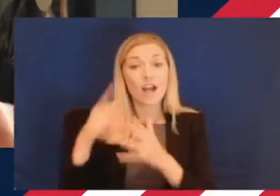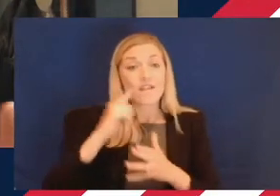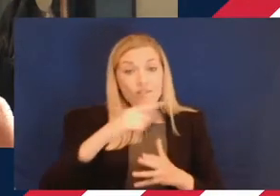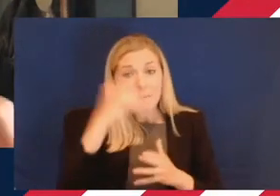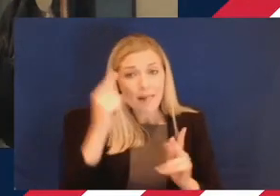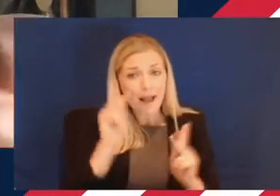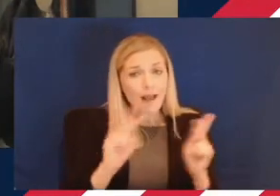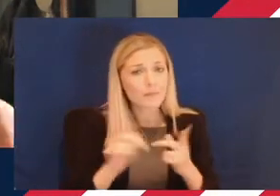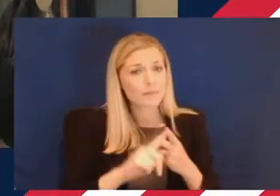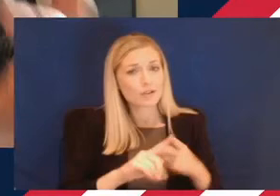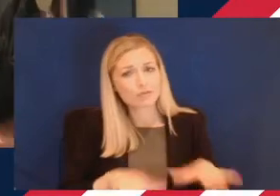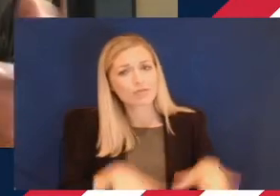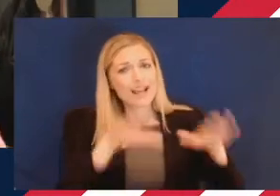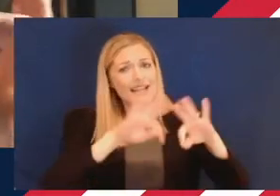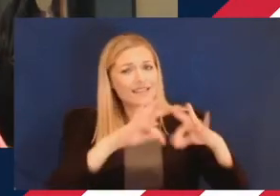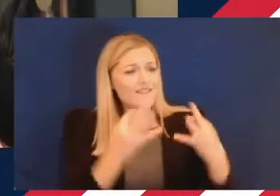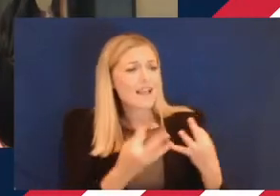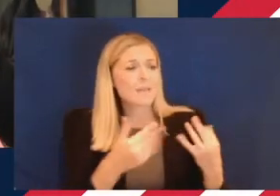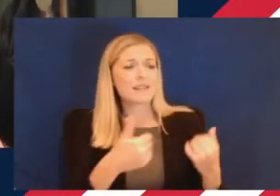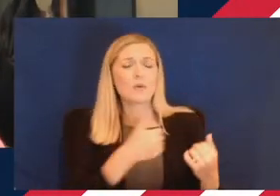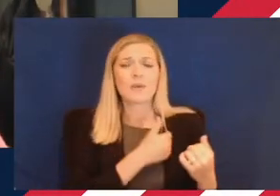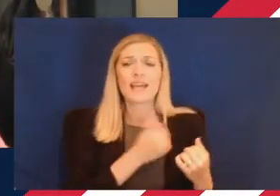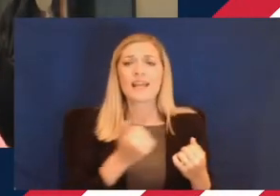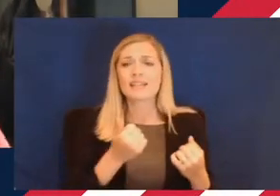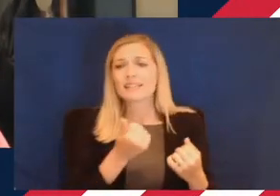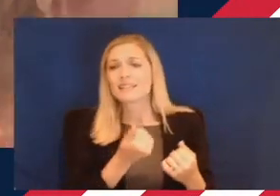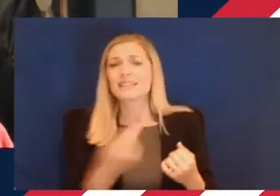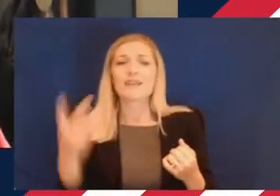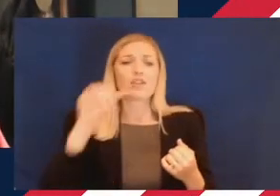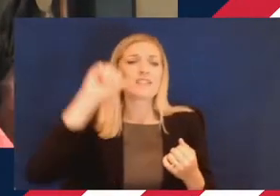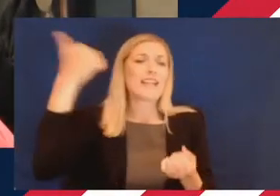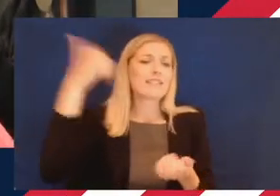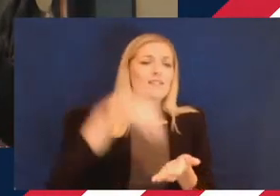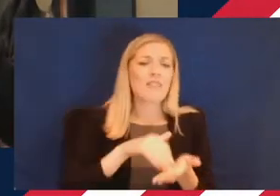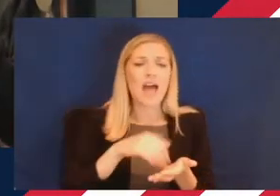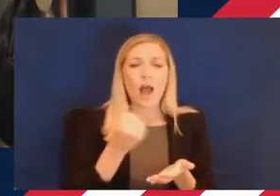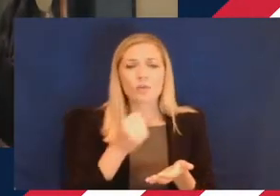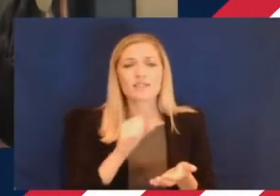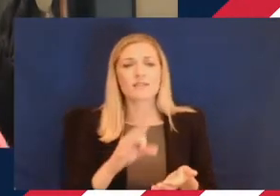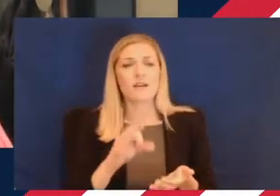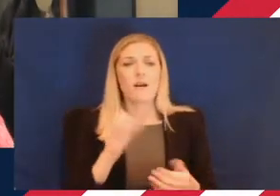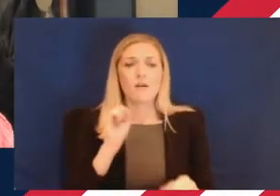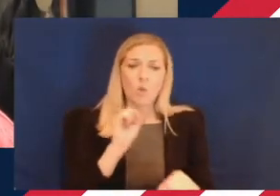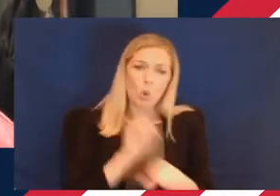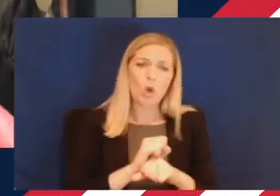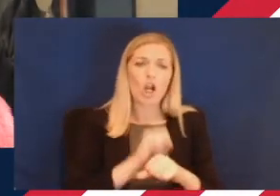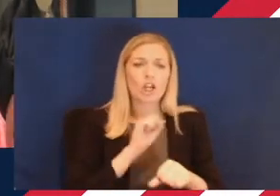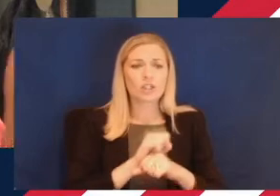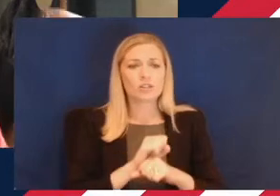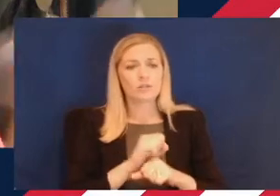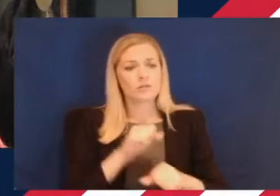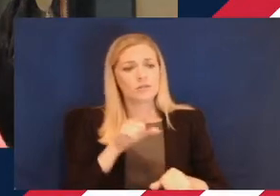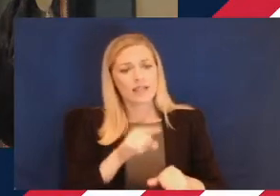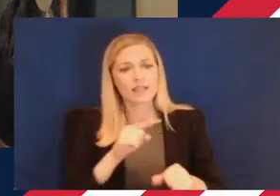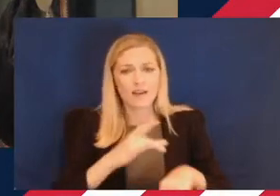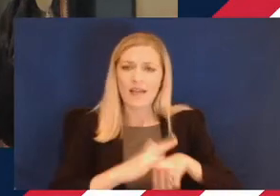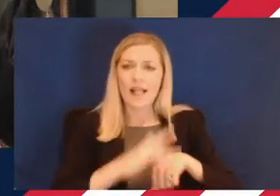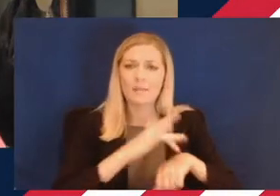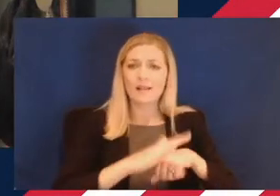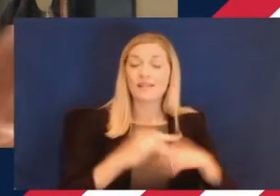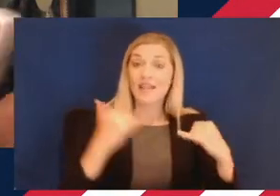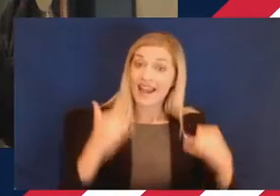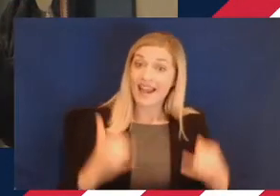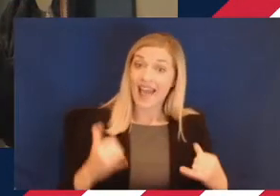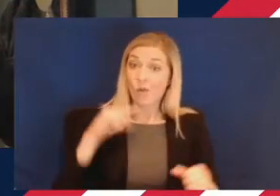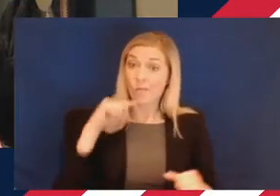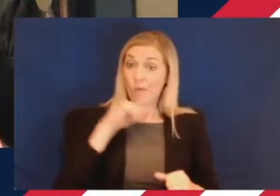of thousands of living wage union jobs in the factories and foundries across the north side of town. Now, we're considered the worst. Those